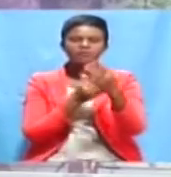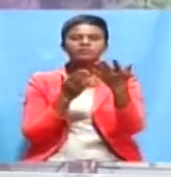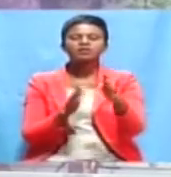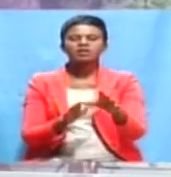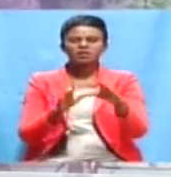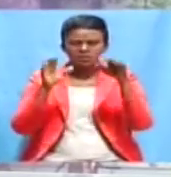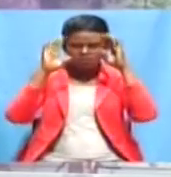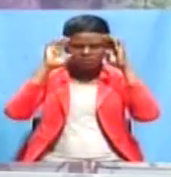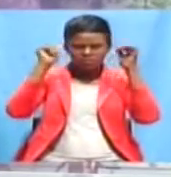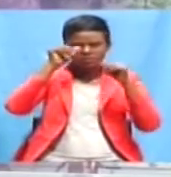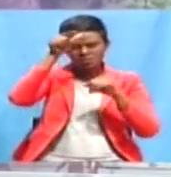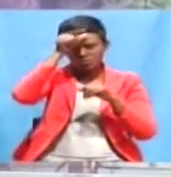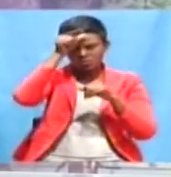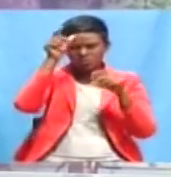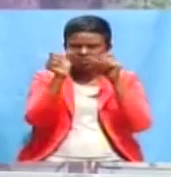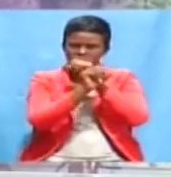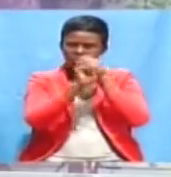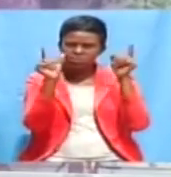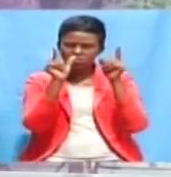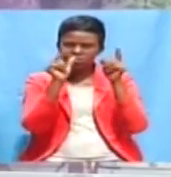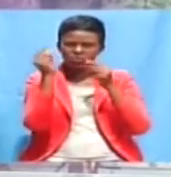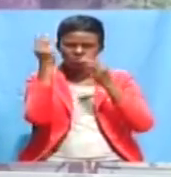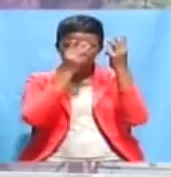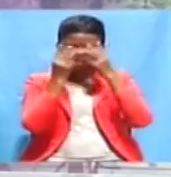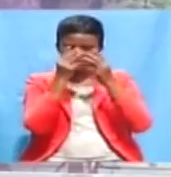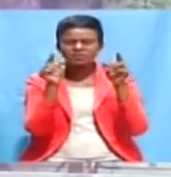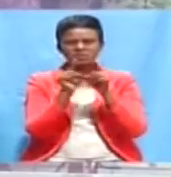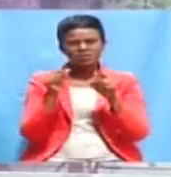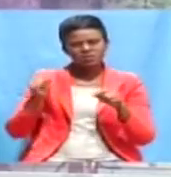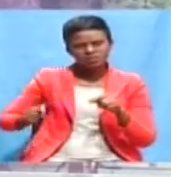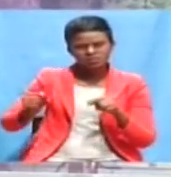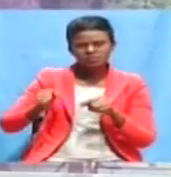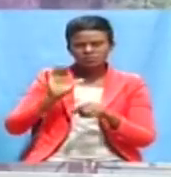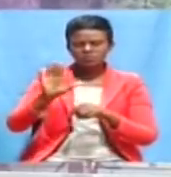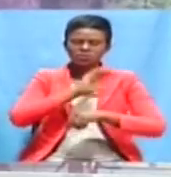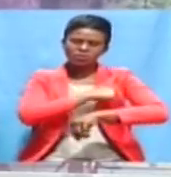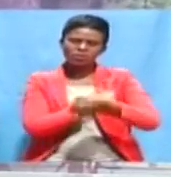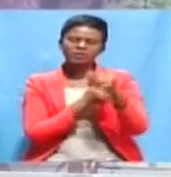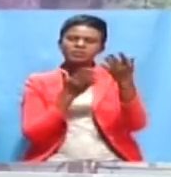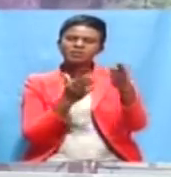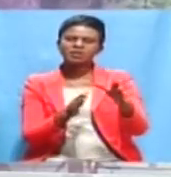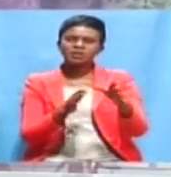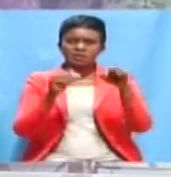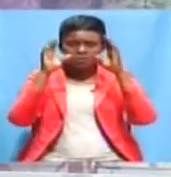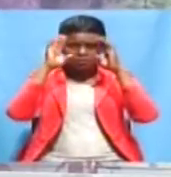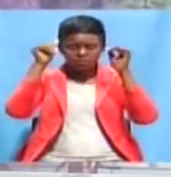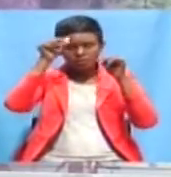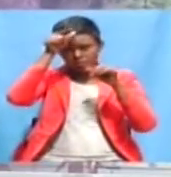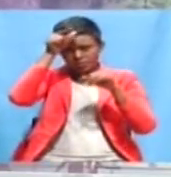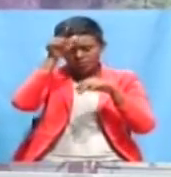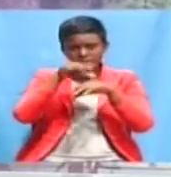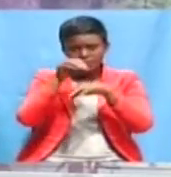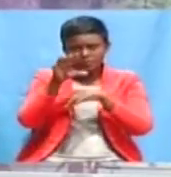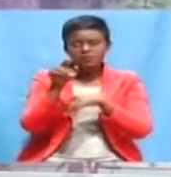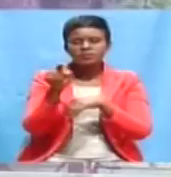is shocked and saddened by the death of the chief's wife. The three cabinet ministers who were sent to Lunga by President Lungu are